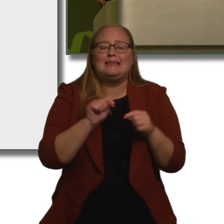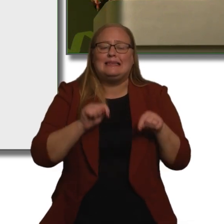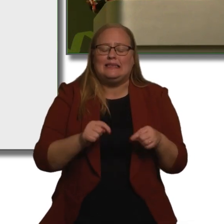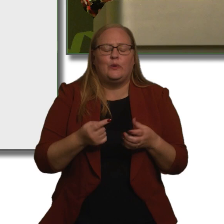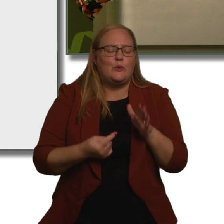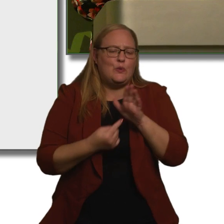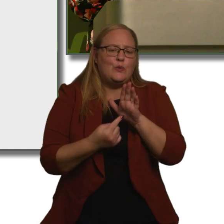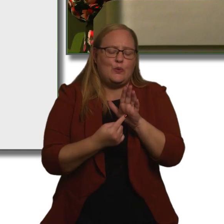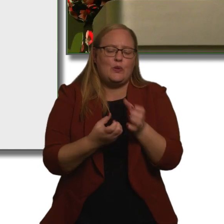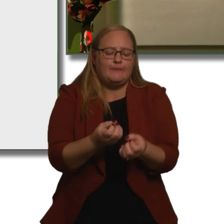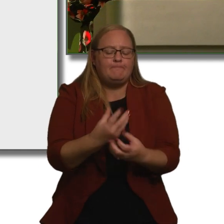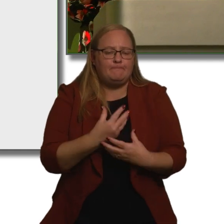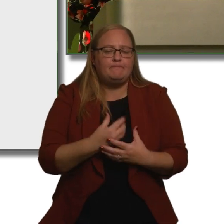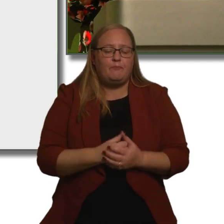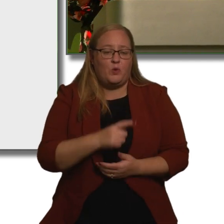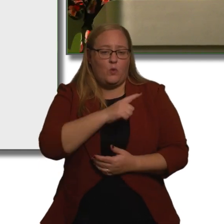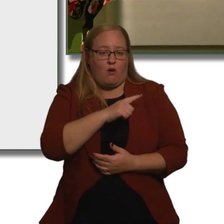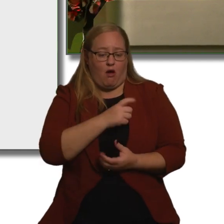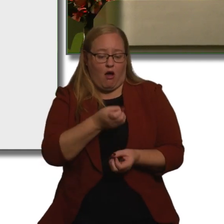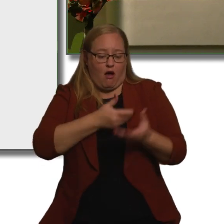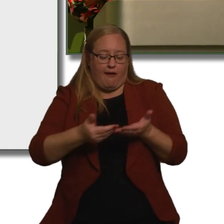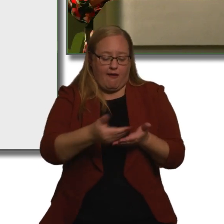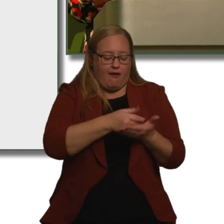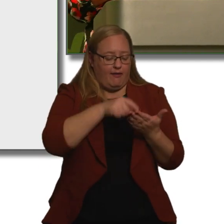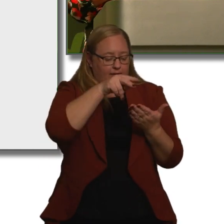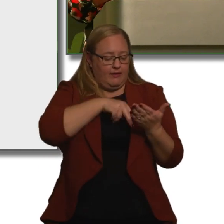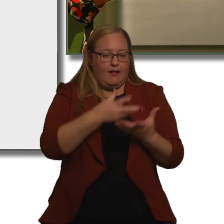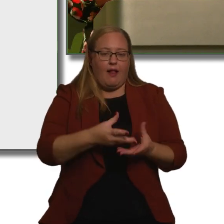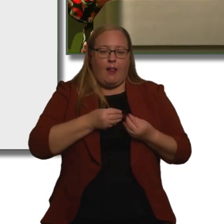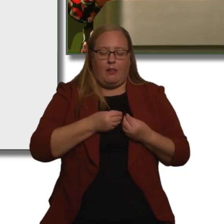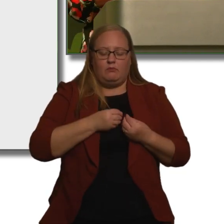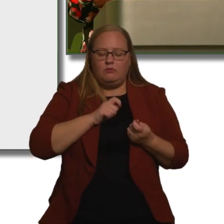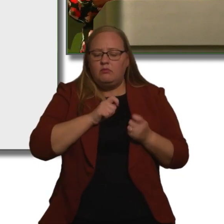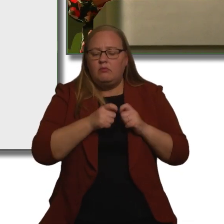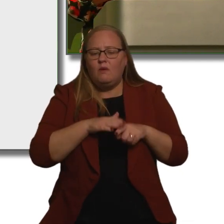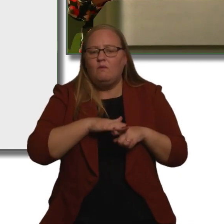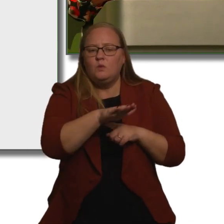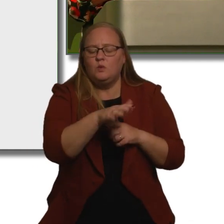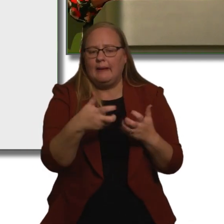so important in helping us to shape what we do and how we do that.